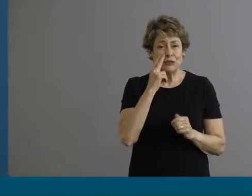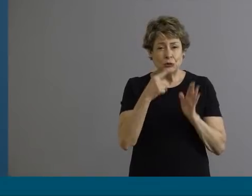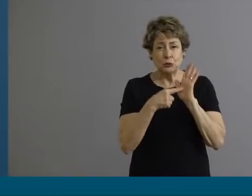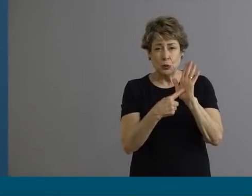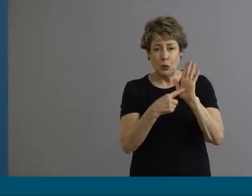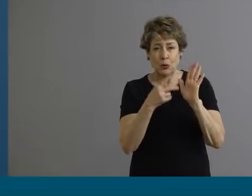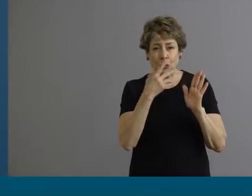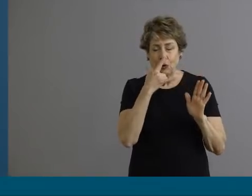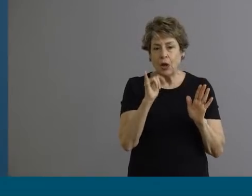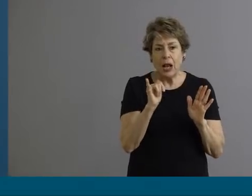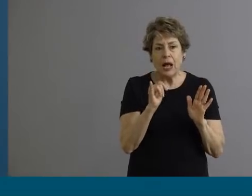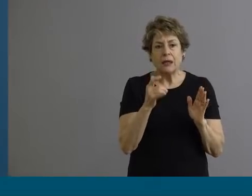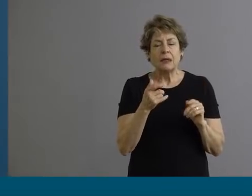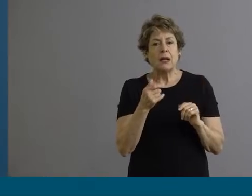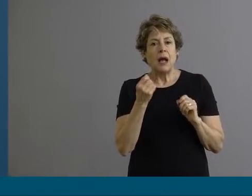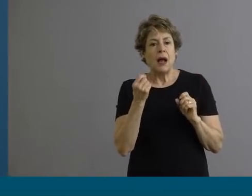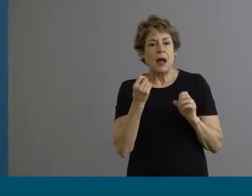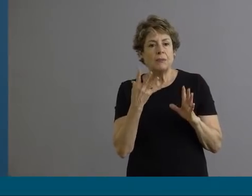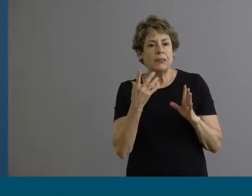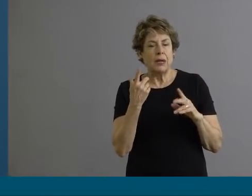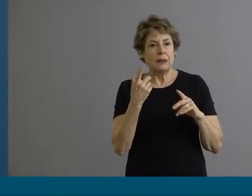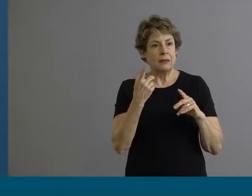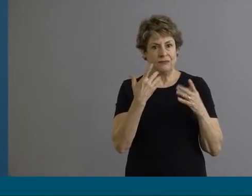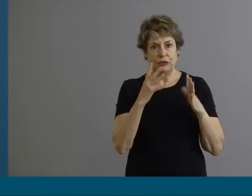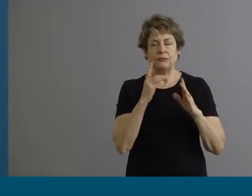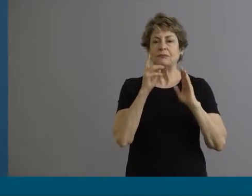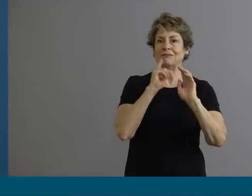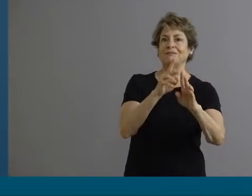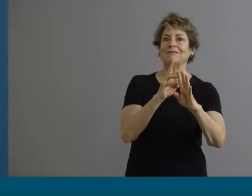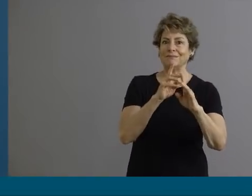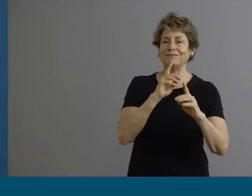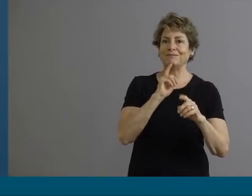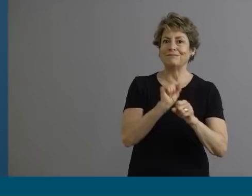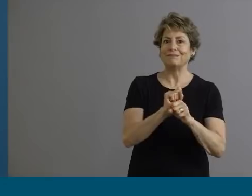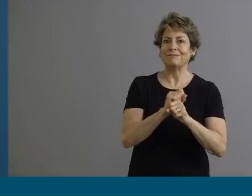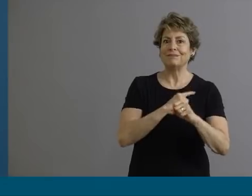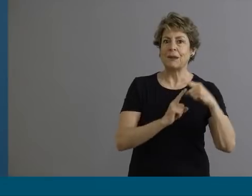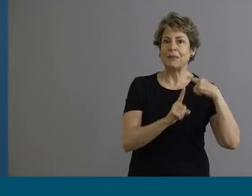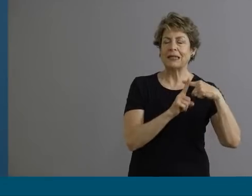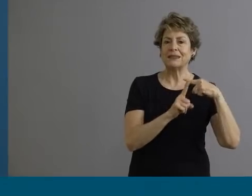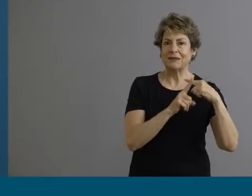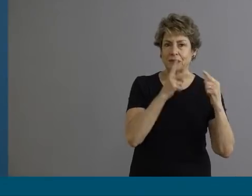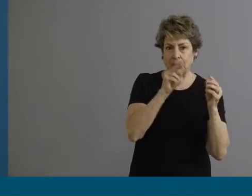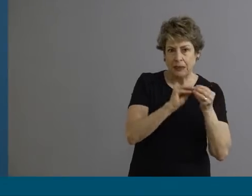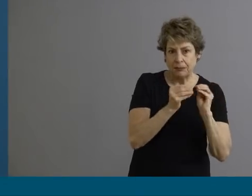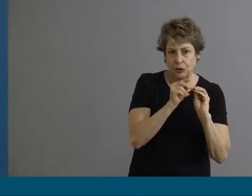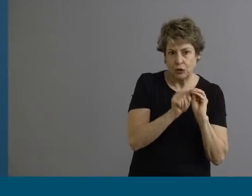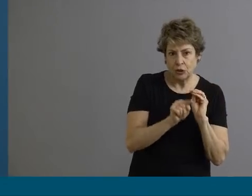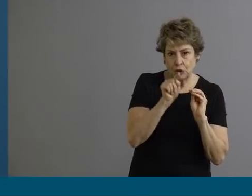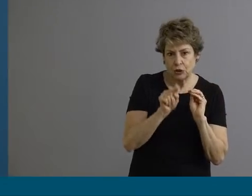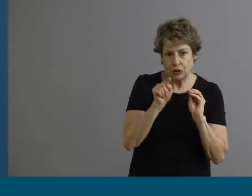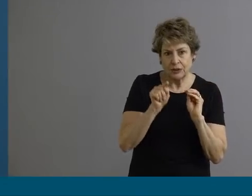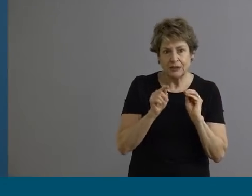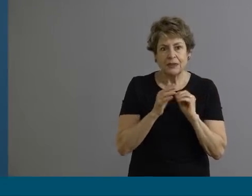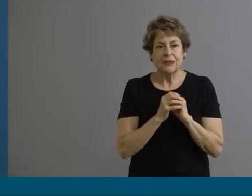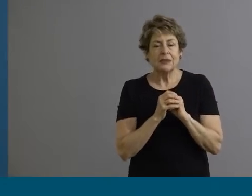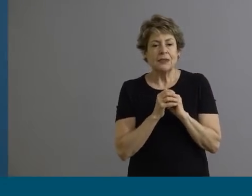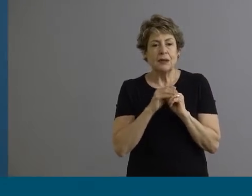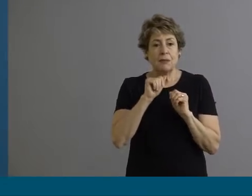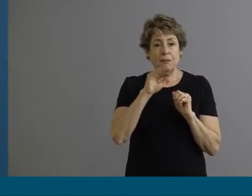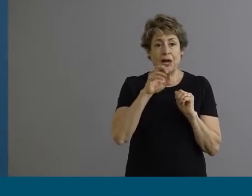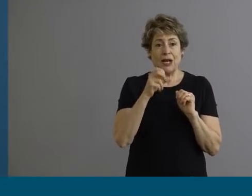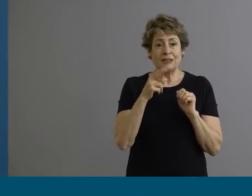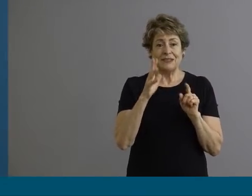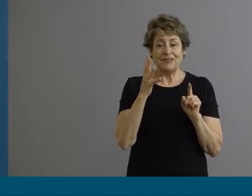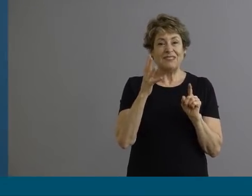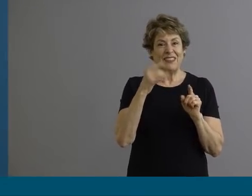out a new metric that we added. That's when the stay-at-home order ended. So if you think back to the beginning,